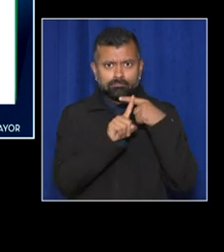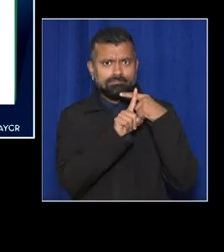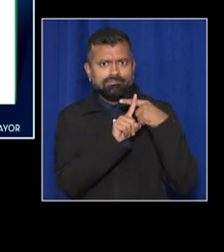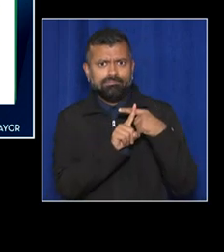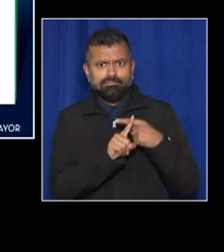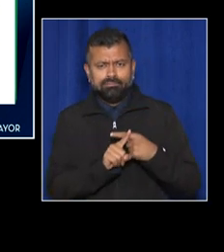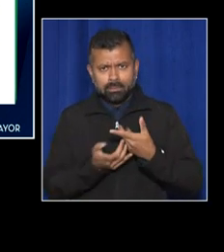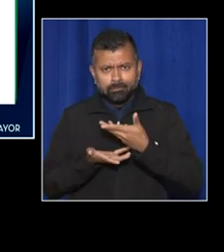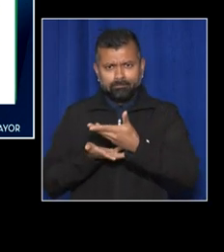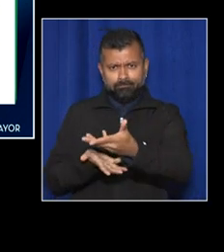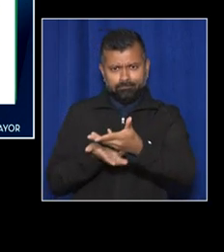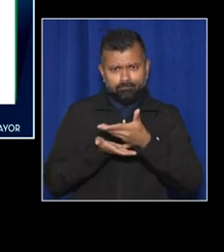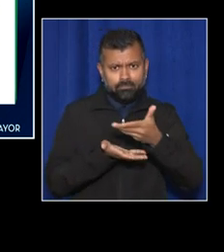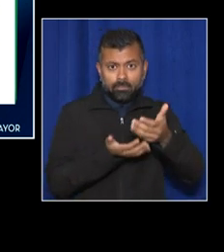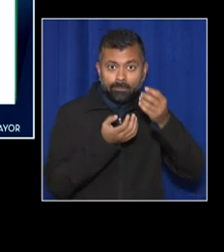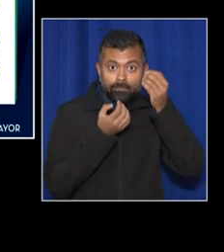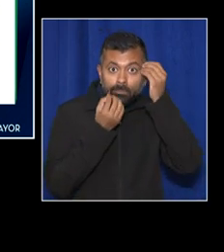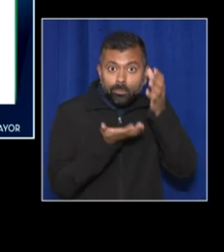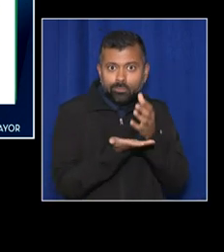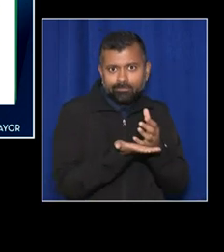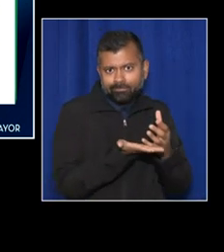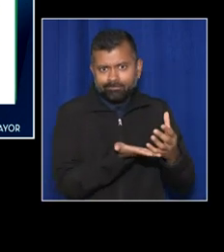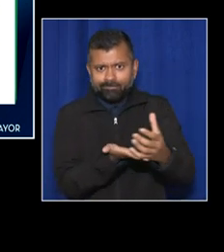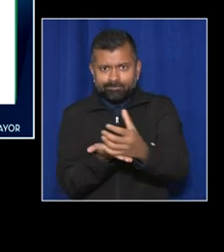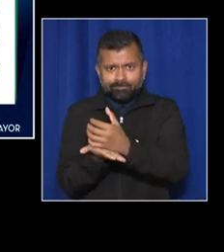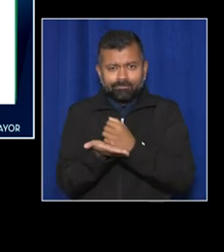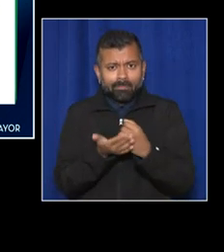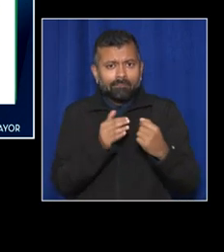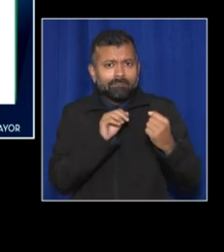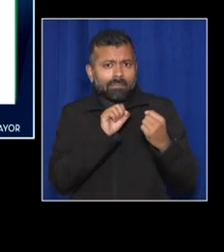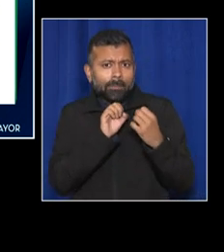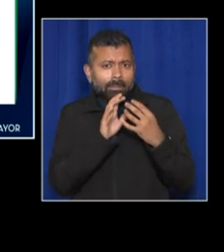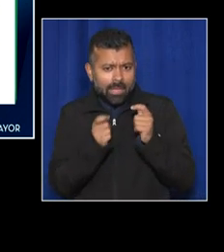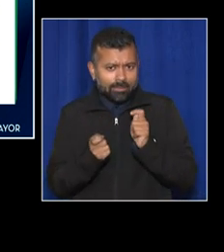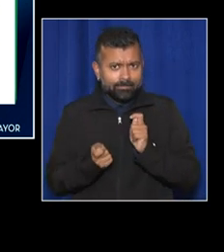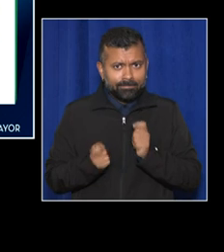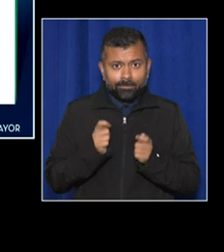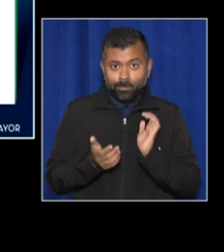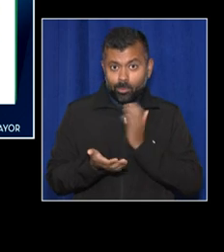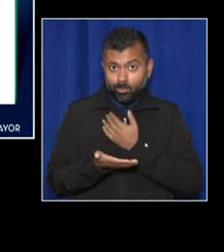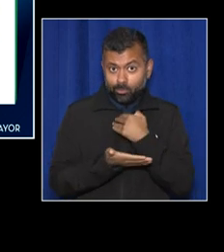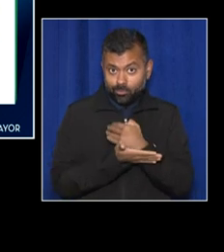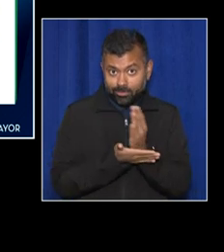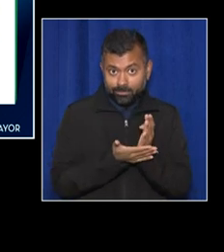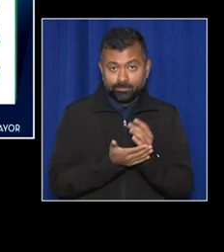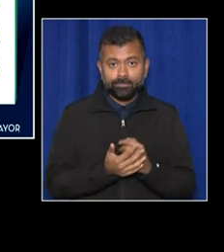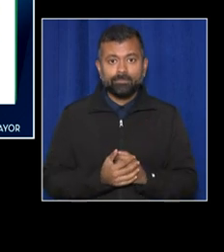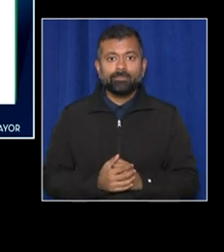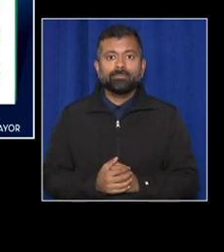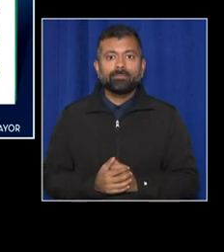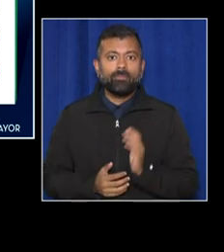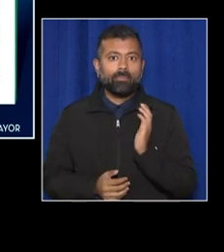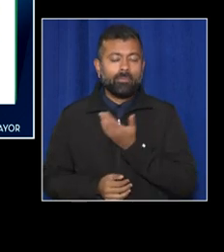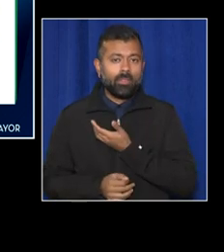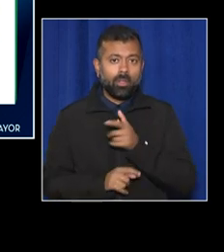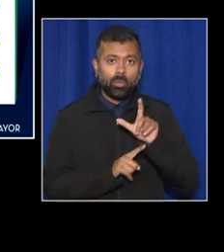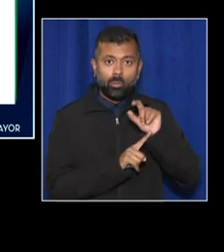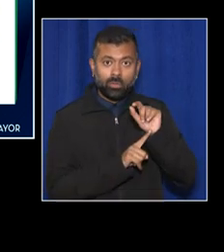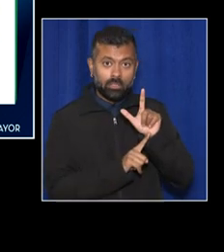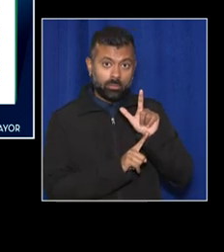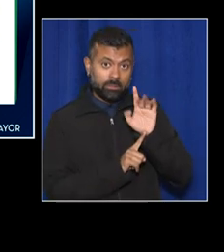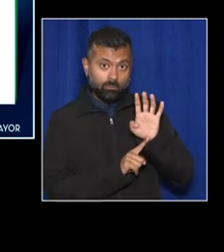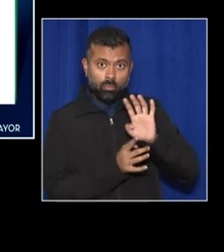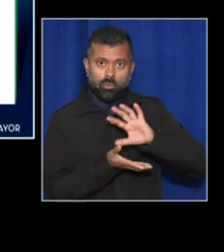finances. We just completed our 2024 annual comprehensive financial report,